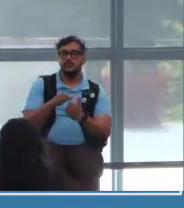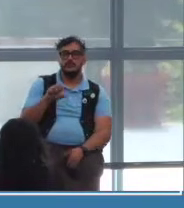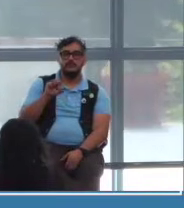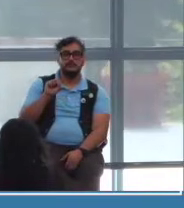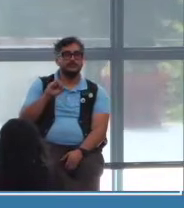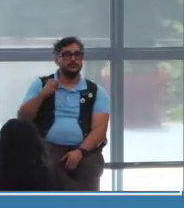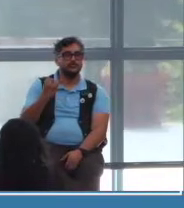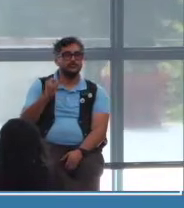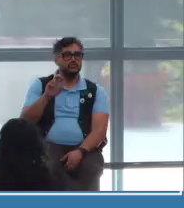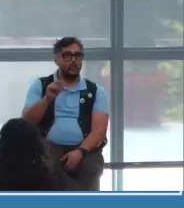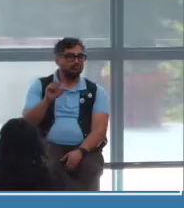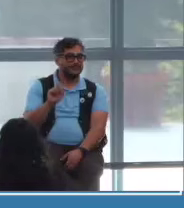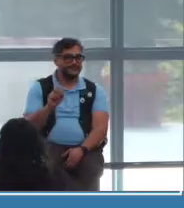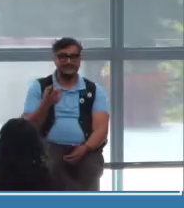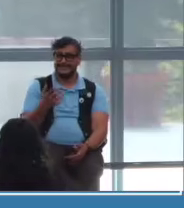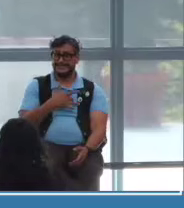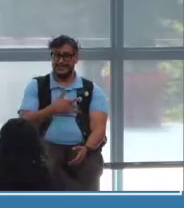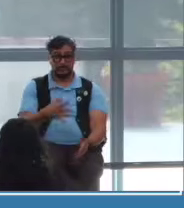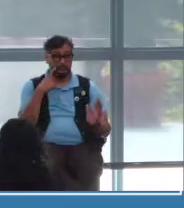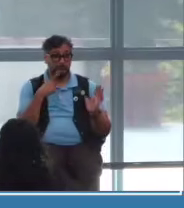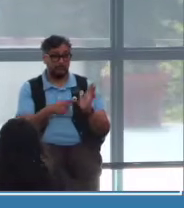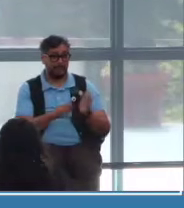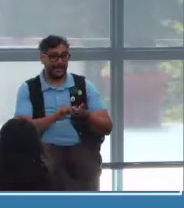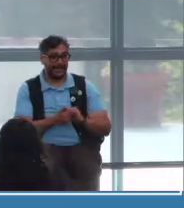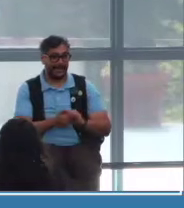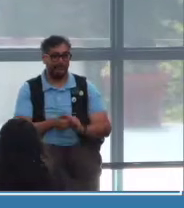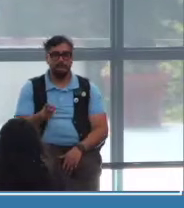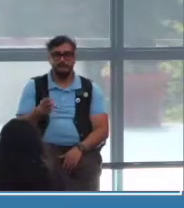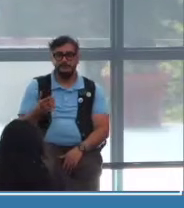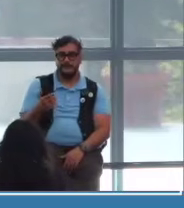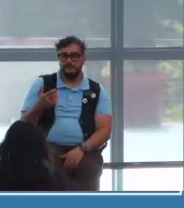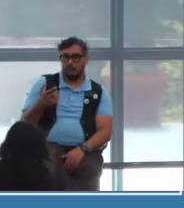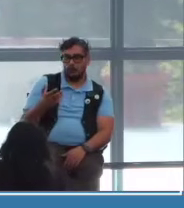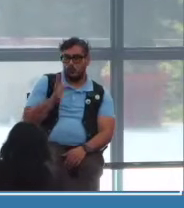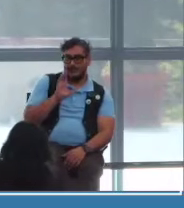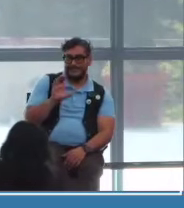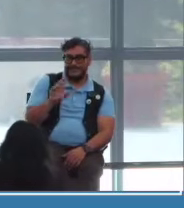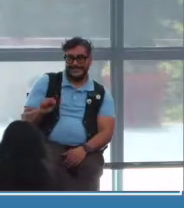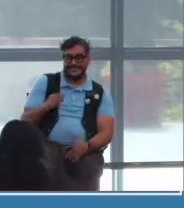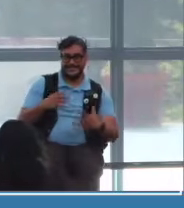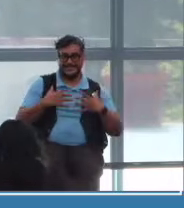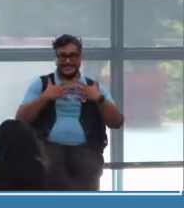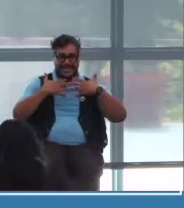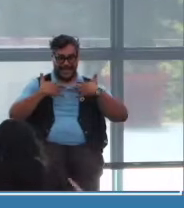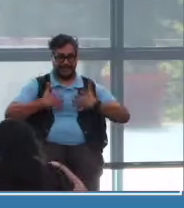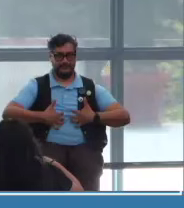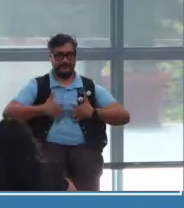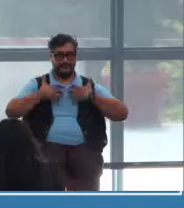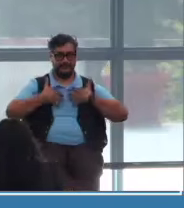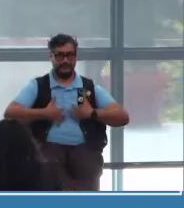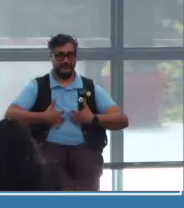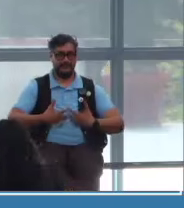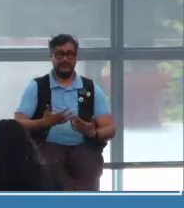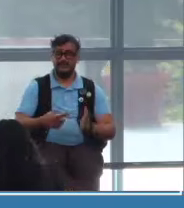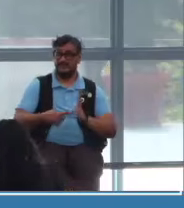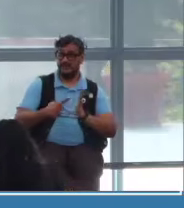Sjogren's. It's usually identified by a high-resolution CT scan of the chest. Sometimes with the